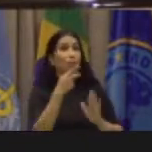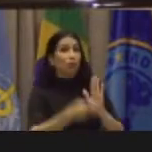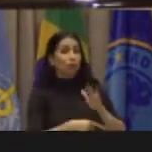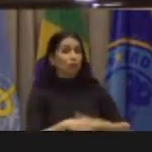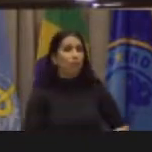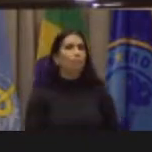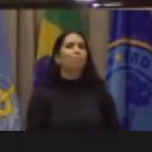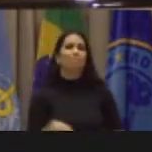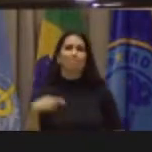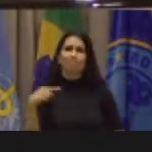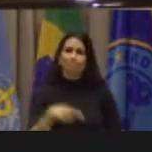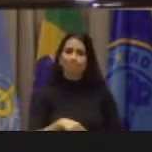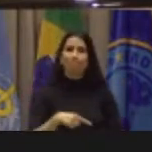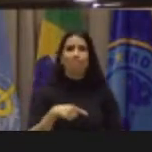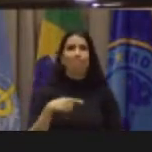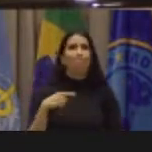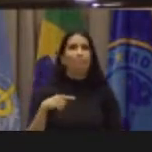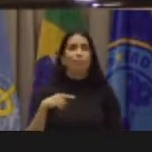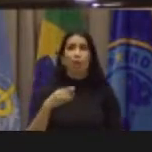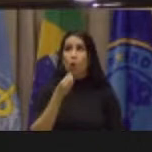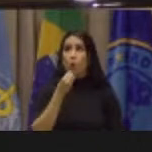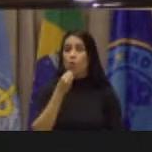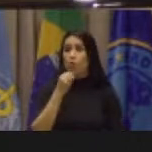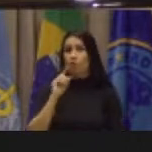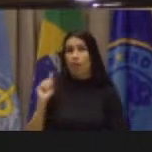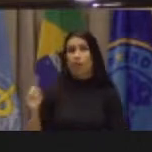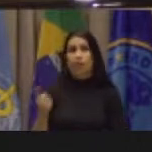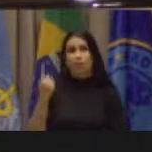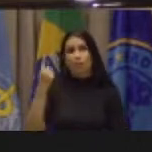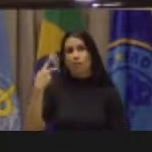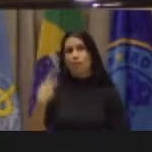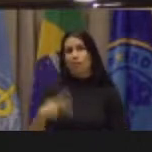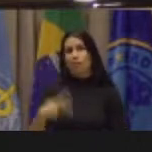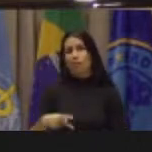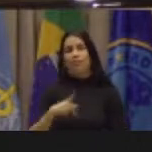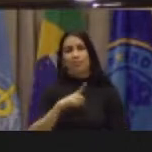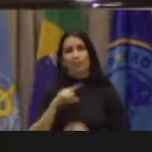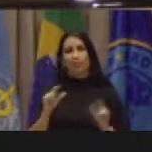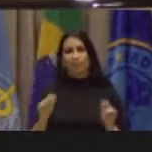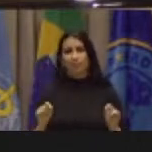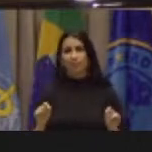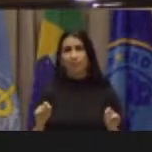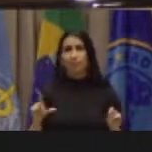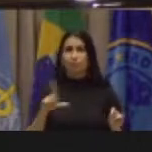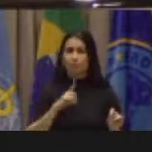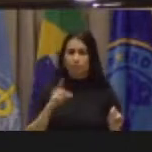made and projects can be done. So this database has generated